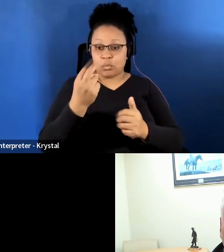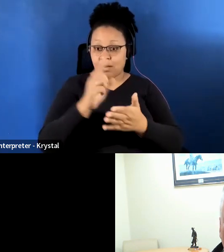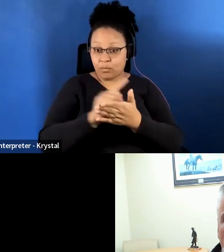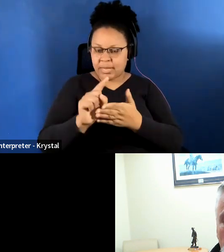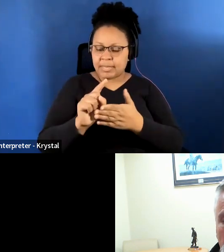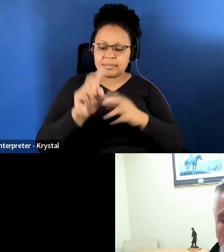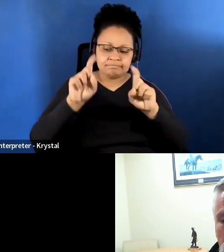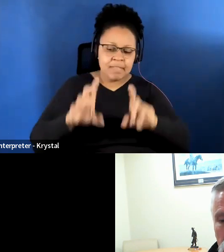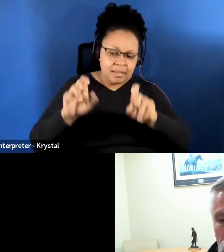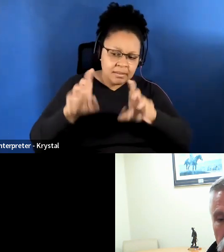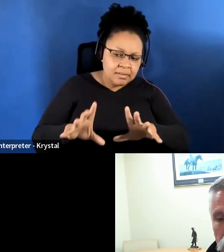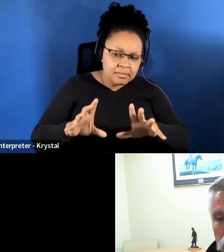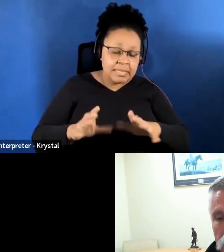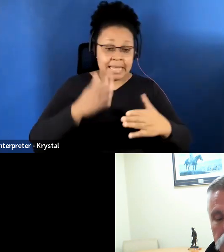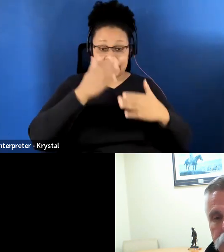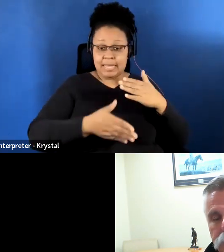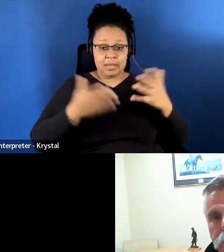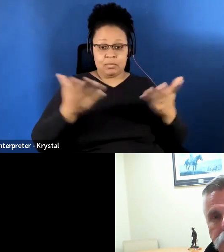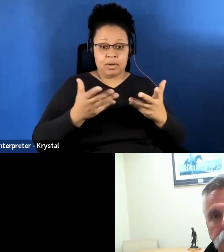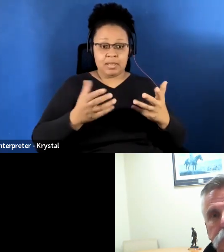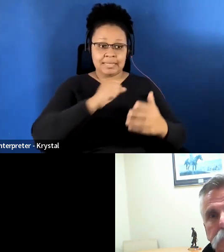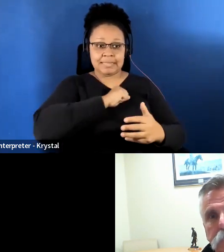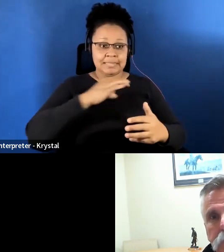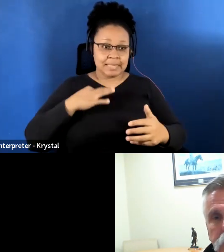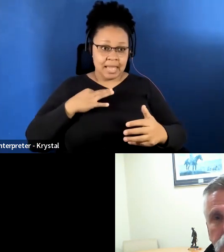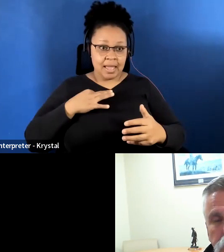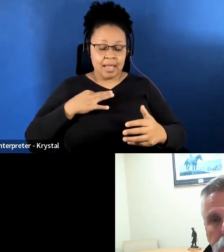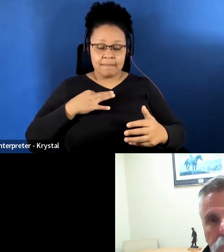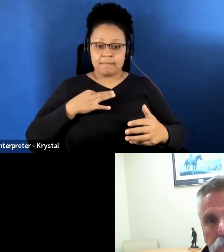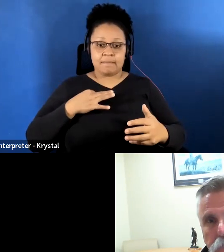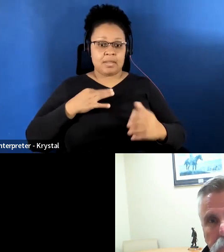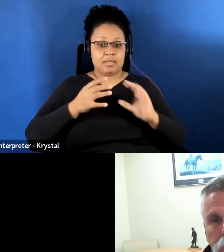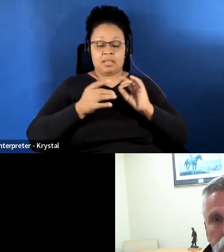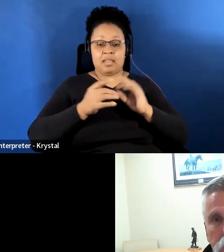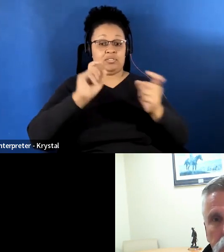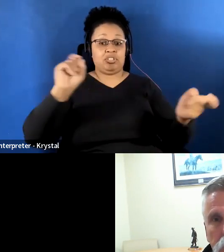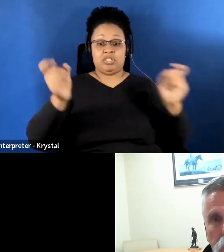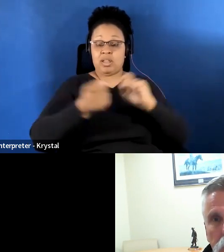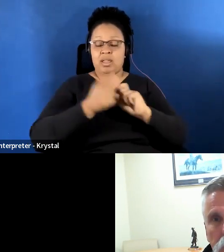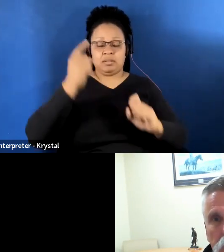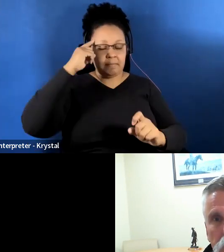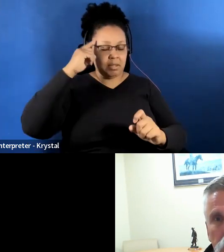it, staff members reported transformative results in their mental health, their